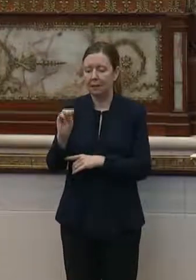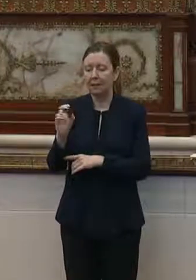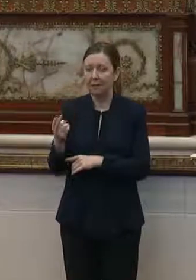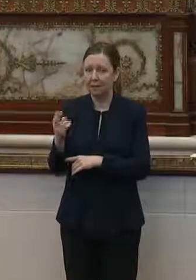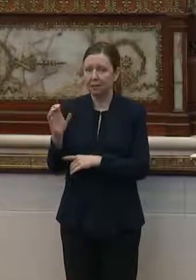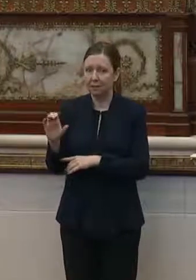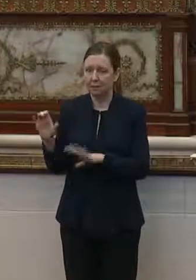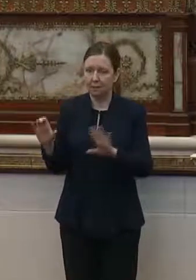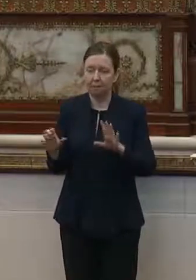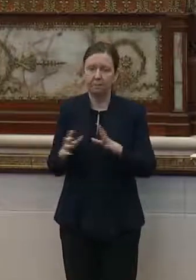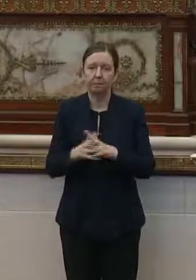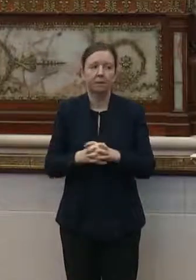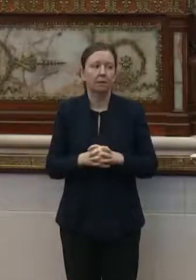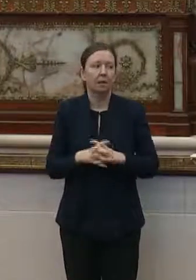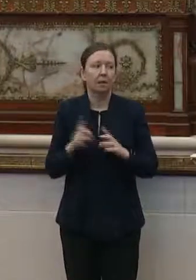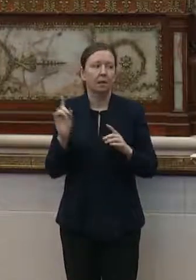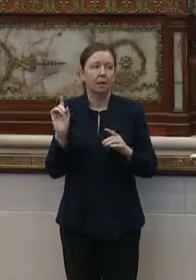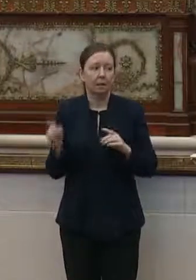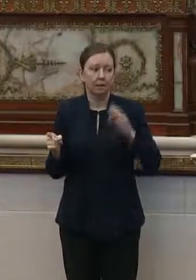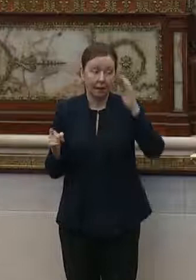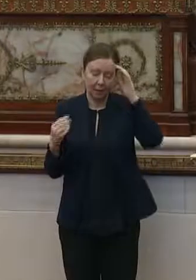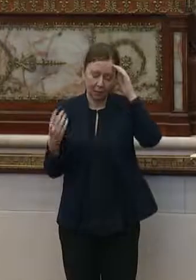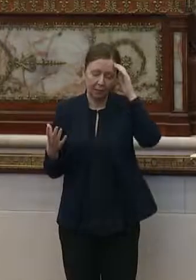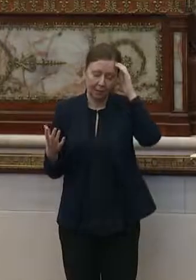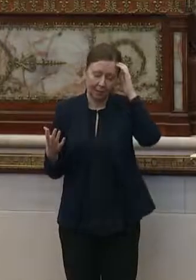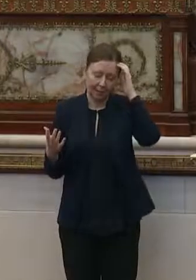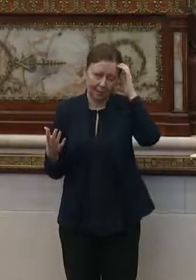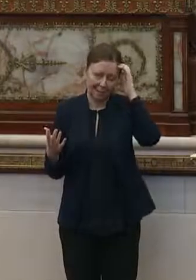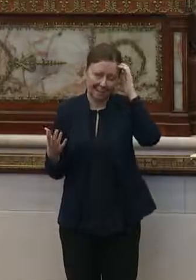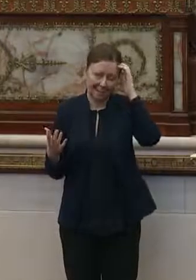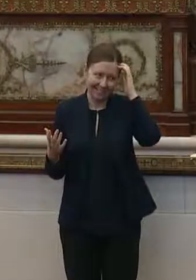PMHCC, and they provide,